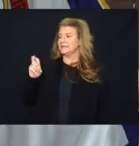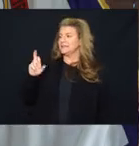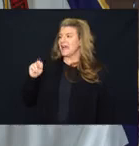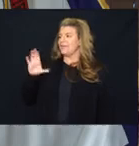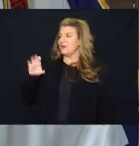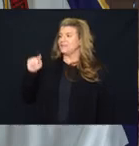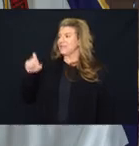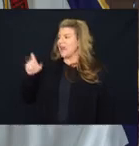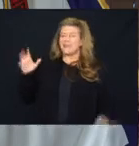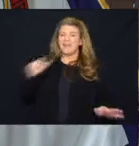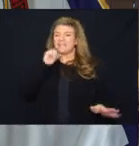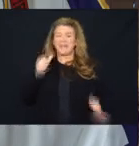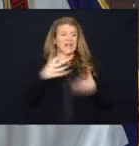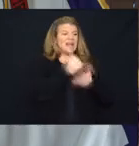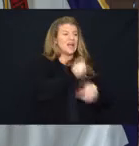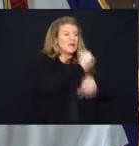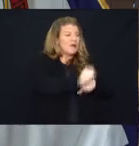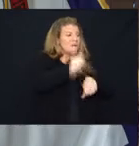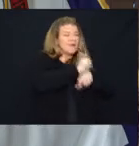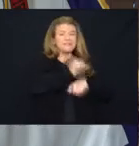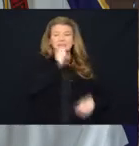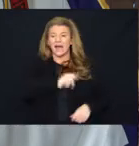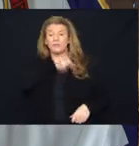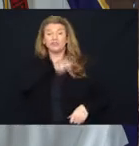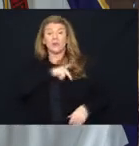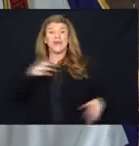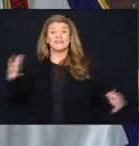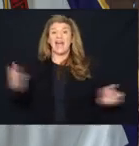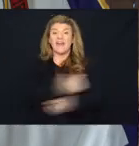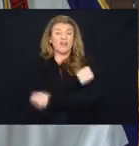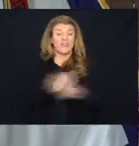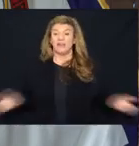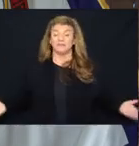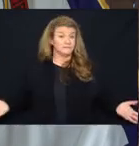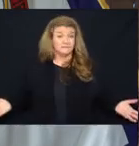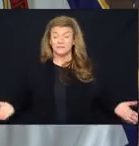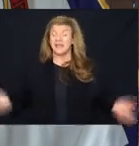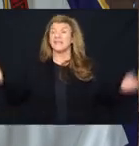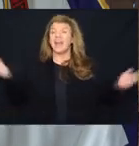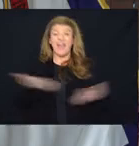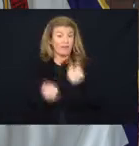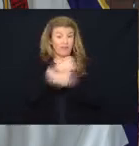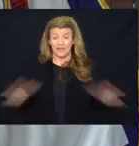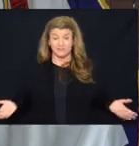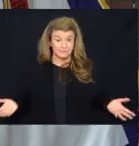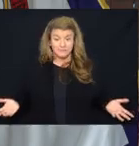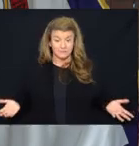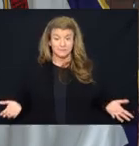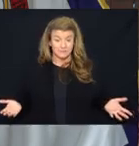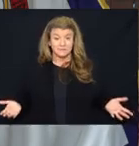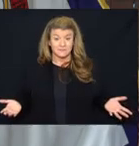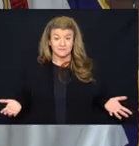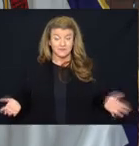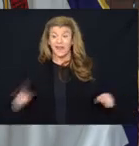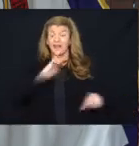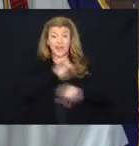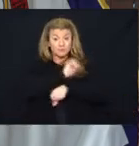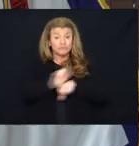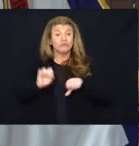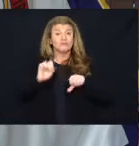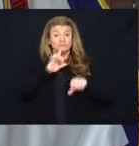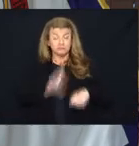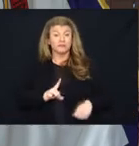corporate net. It's not personal income. It's everything. It's everything. And absolutely, really and